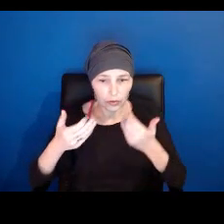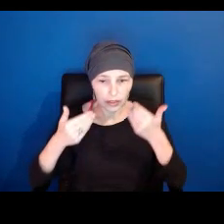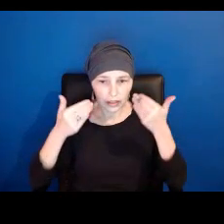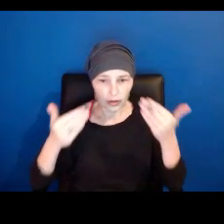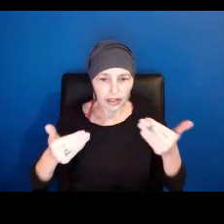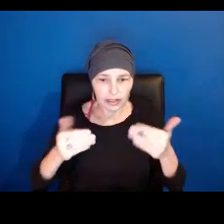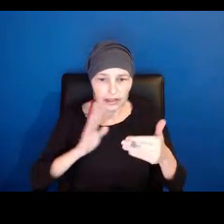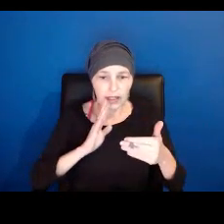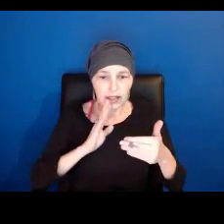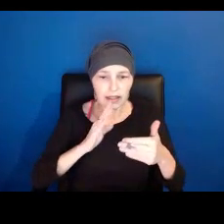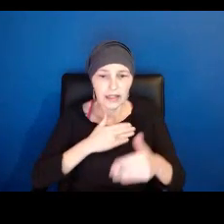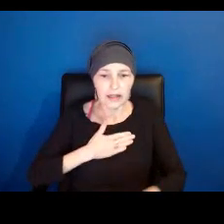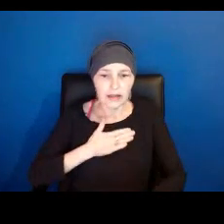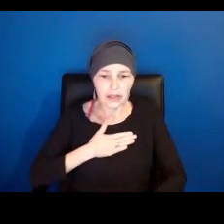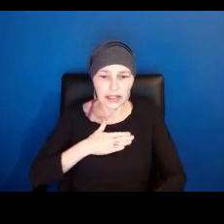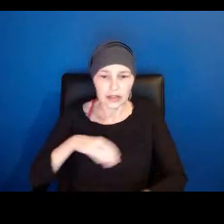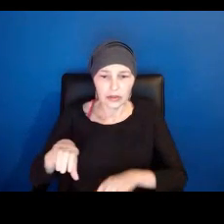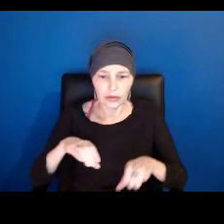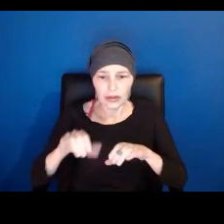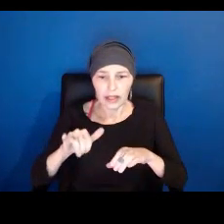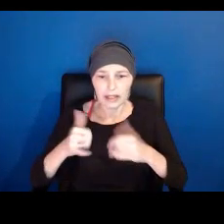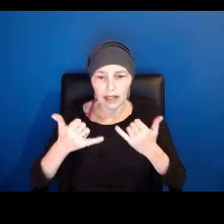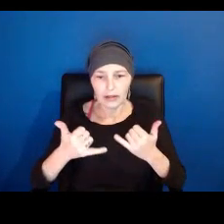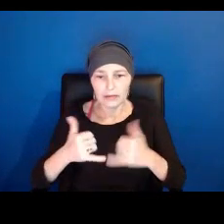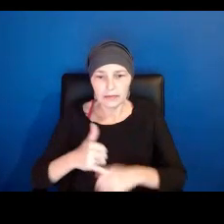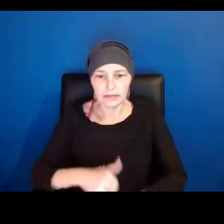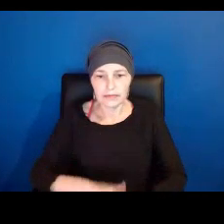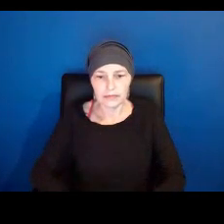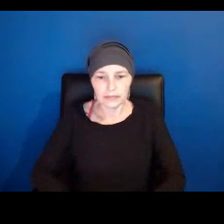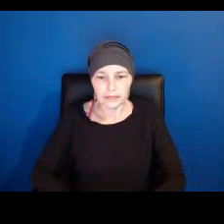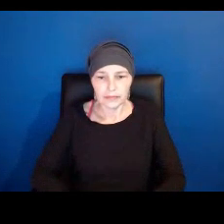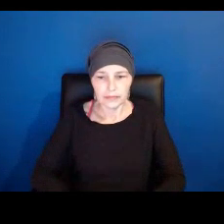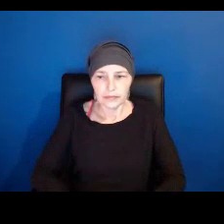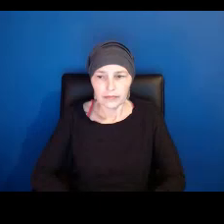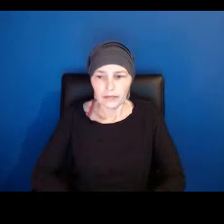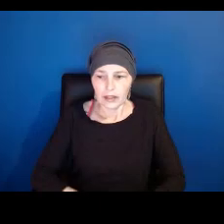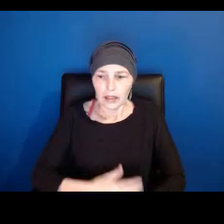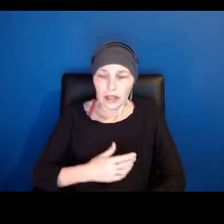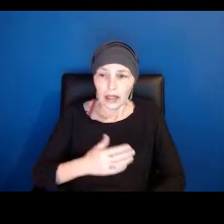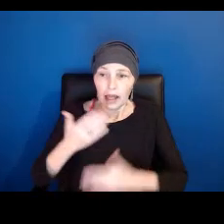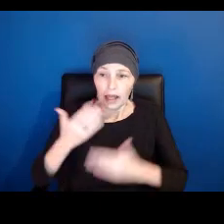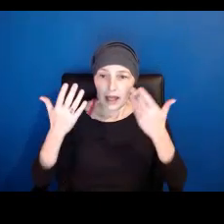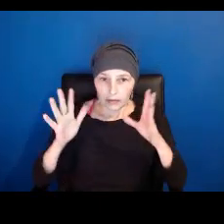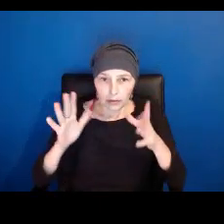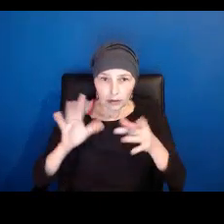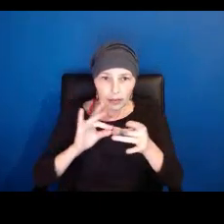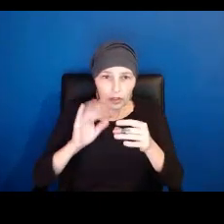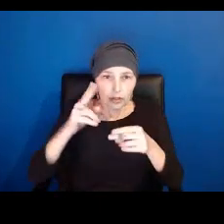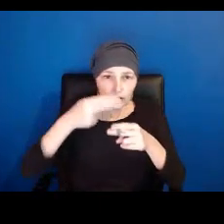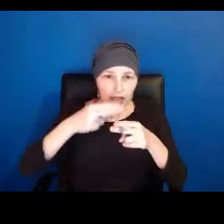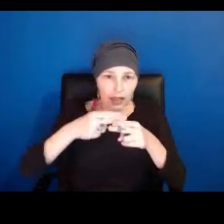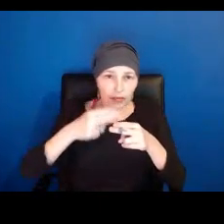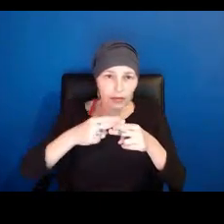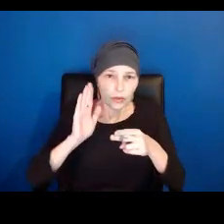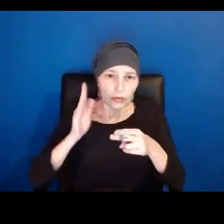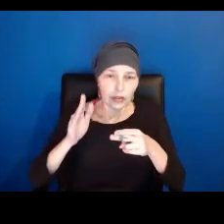please do that now. Once we call your name, we will unmute your microphone so that you can make your comment. So